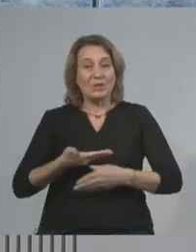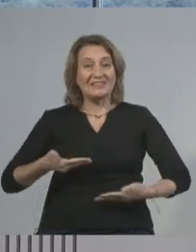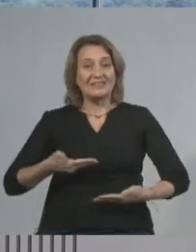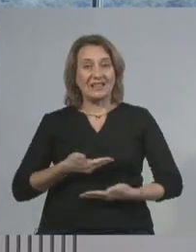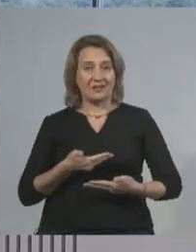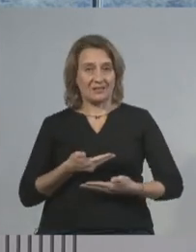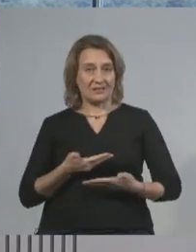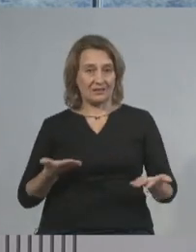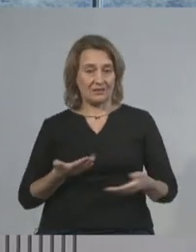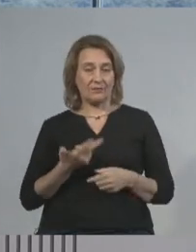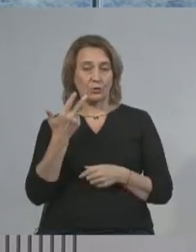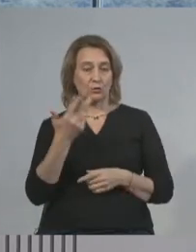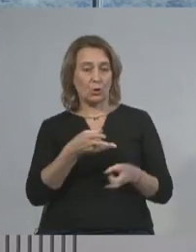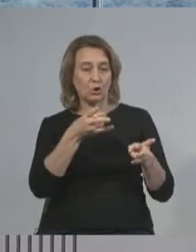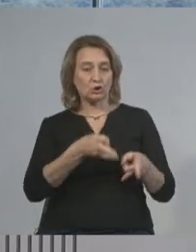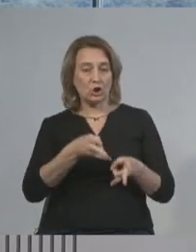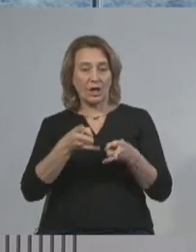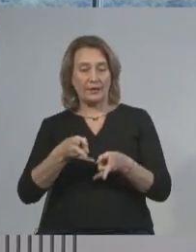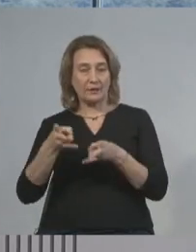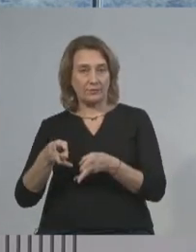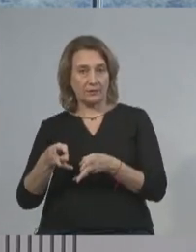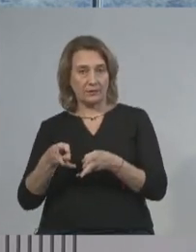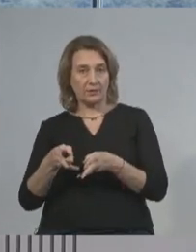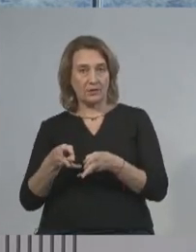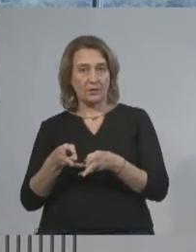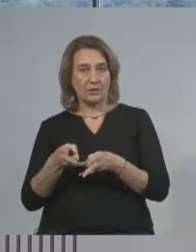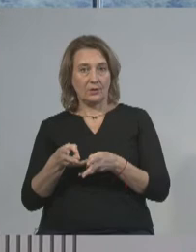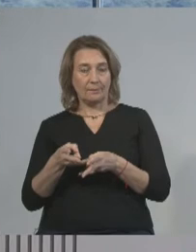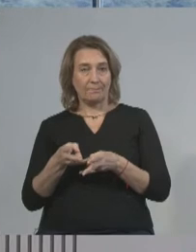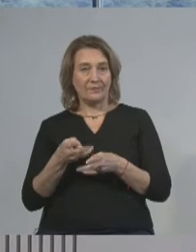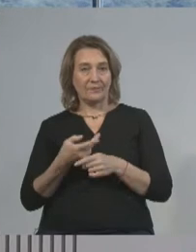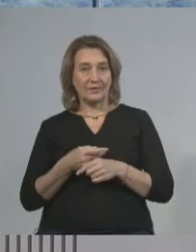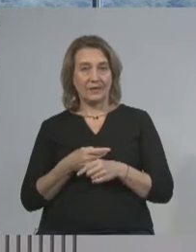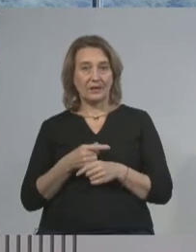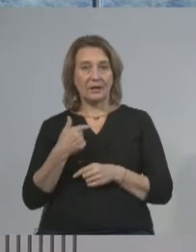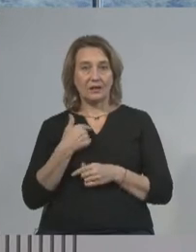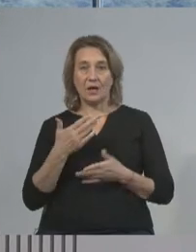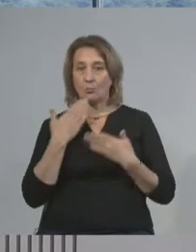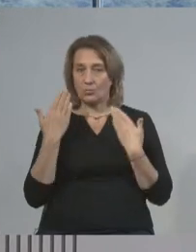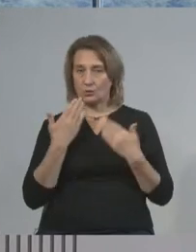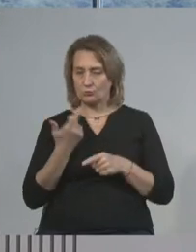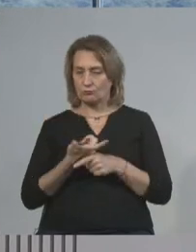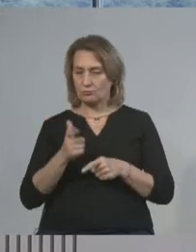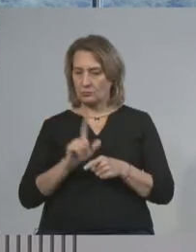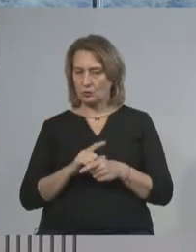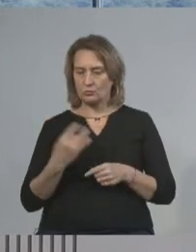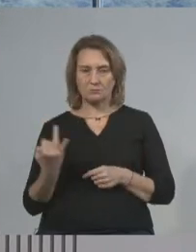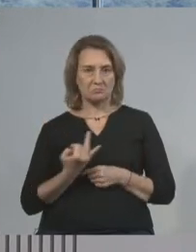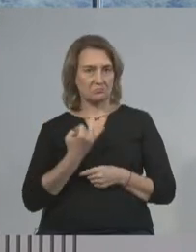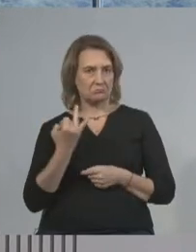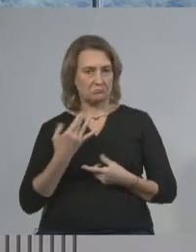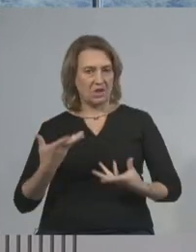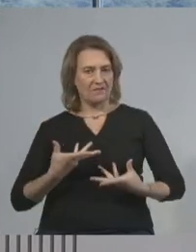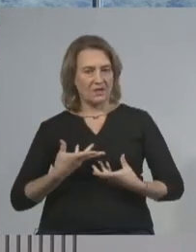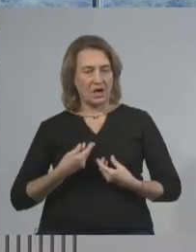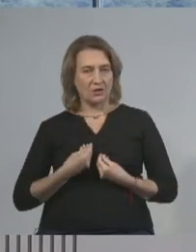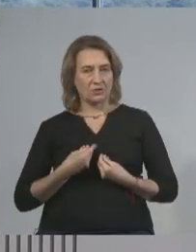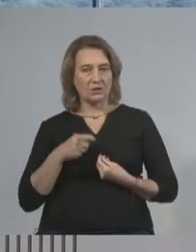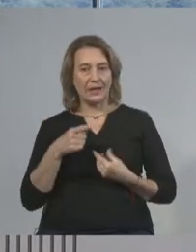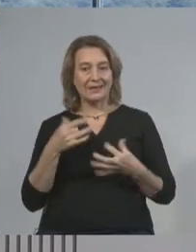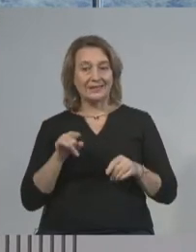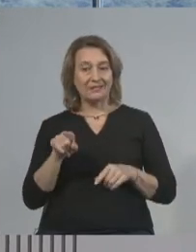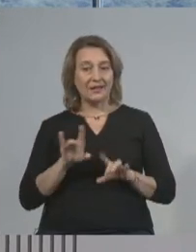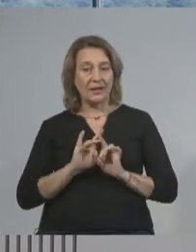everyone about sex that we haven't had it was about stalker and